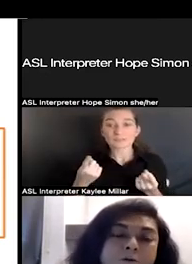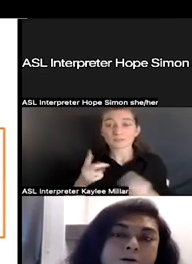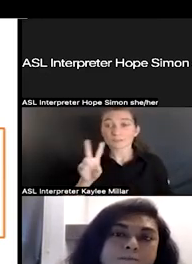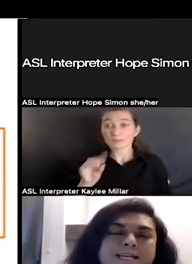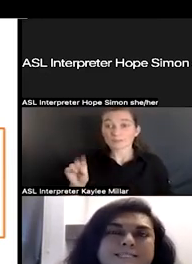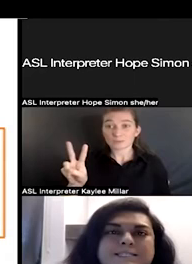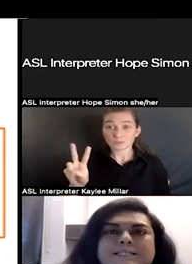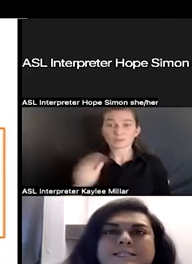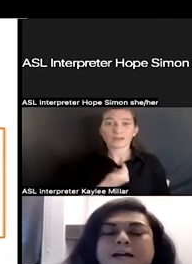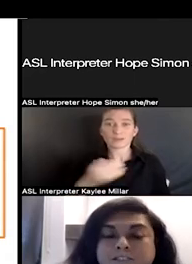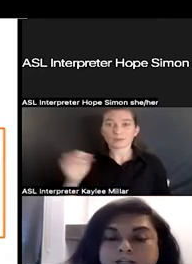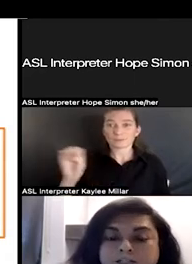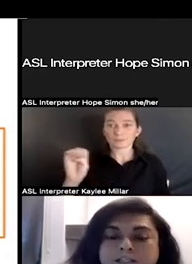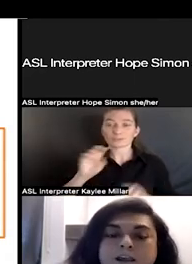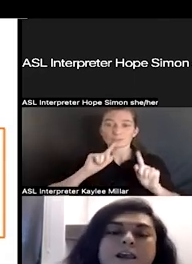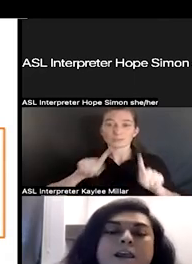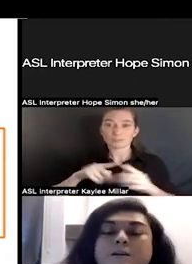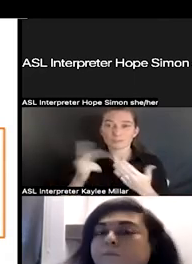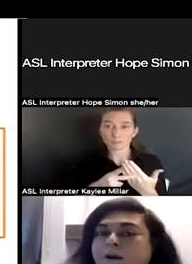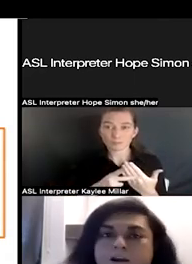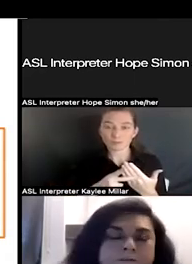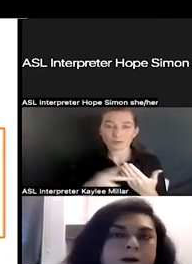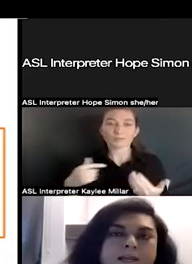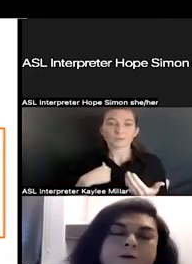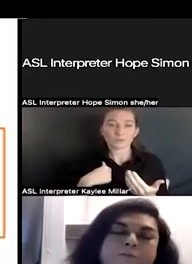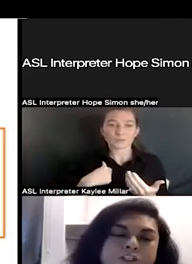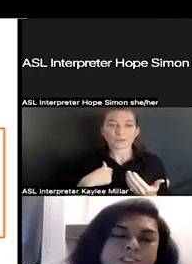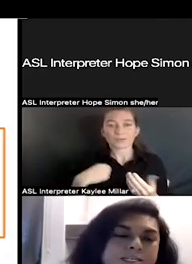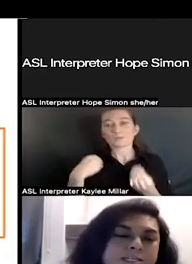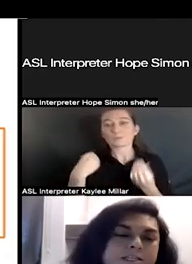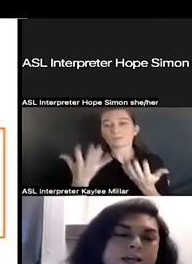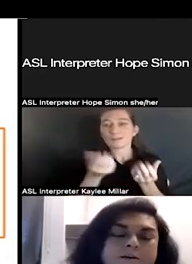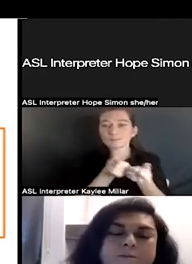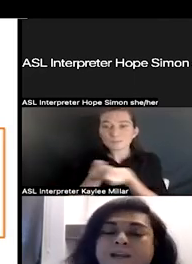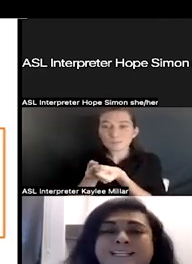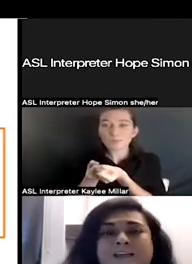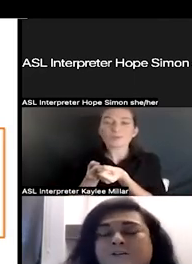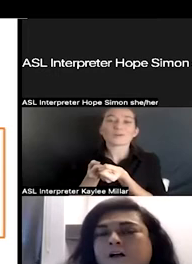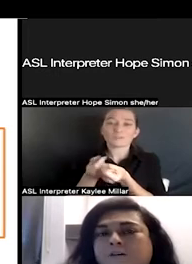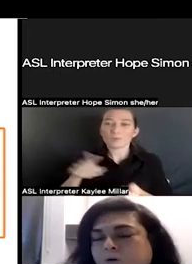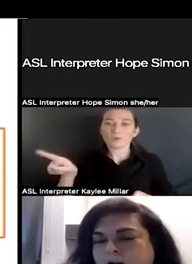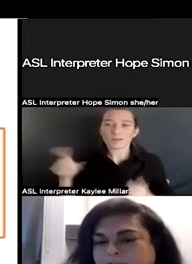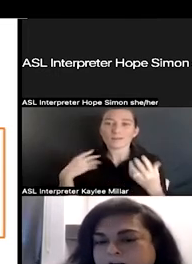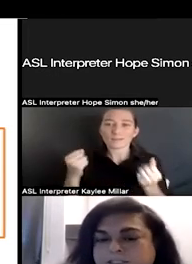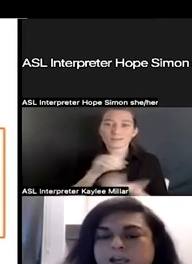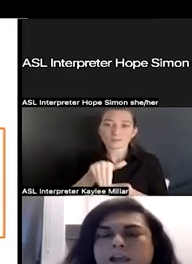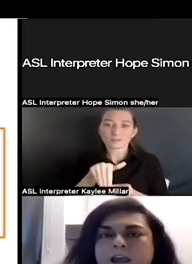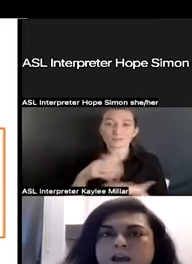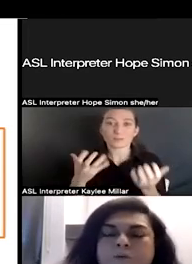response program has assisted the health centers in preparing for public health emergencies by bringing together all of the